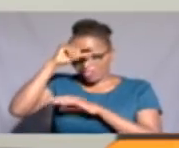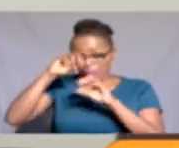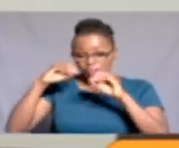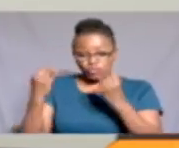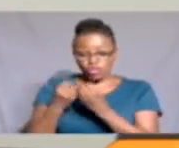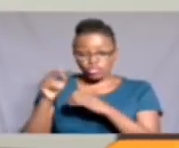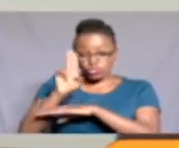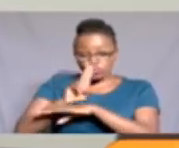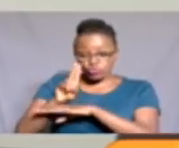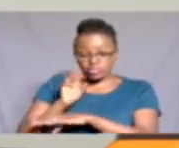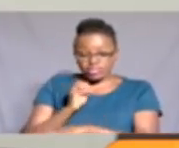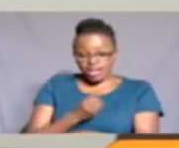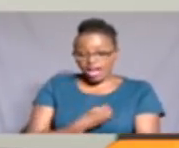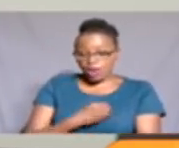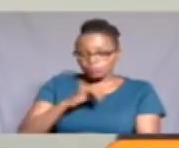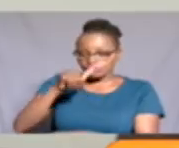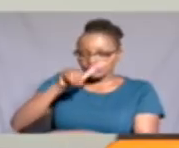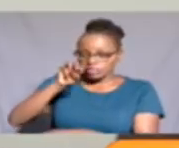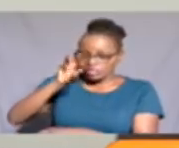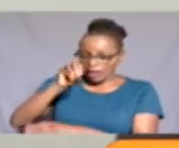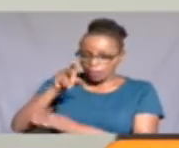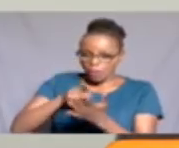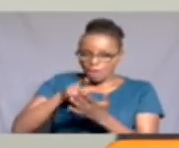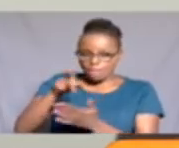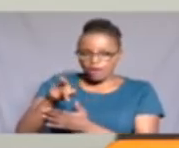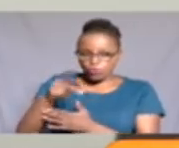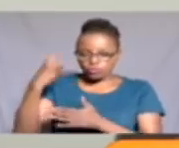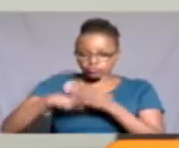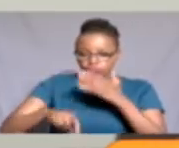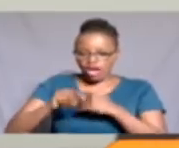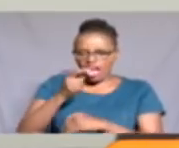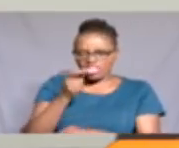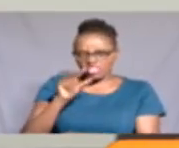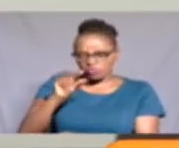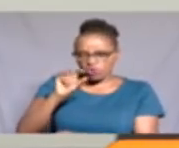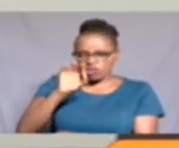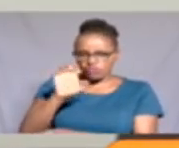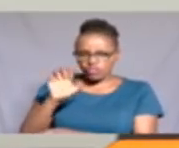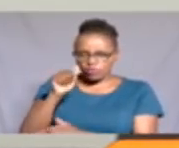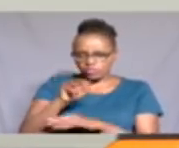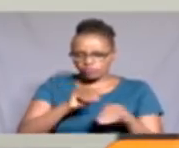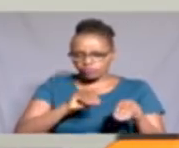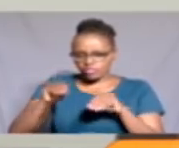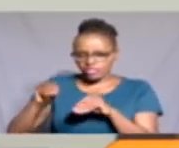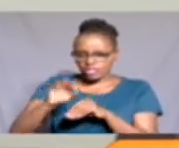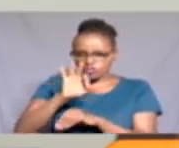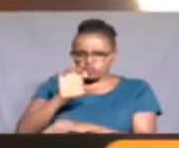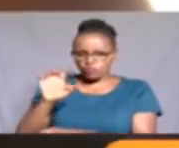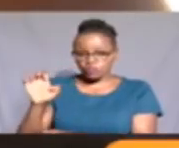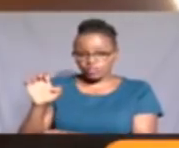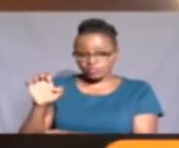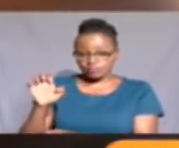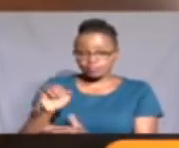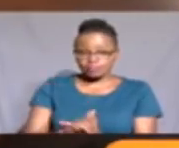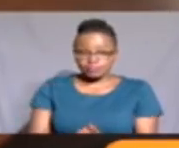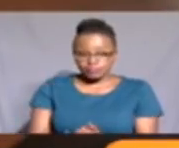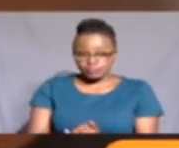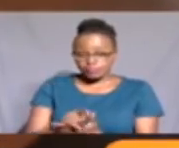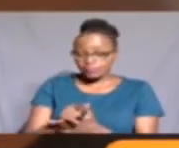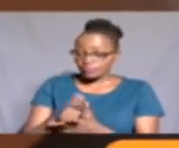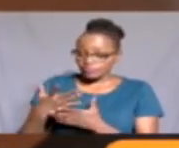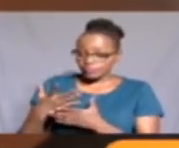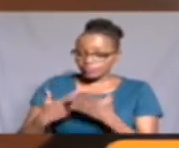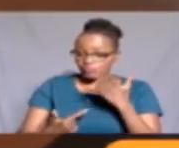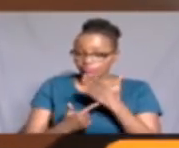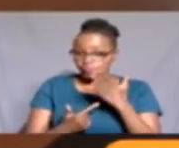platform, we charge a small fee that is transactional fee. Yes. The electronic